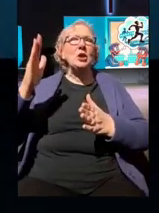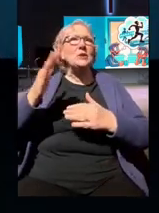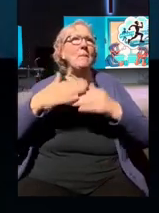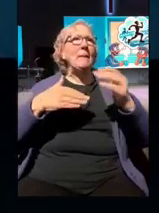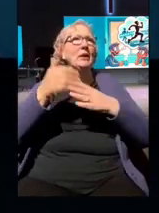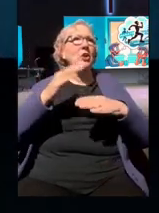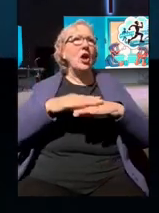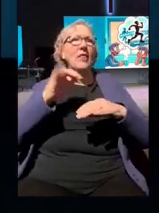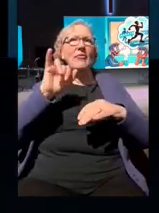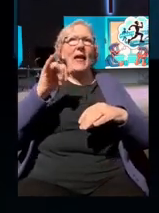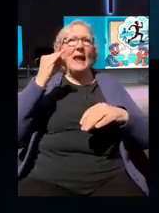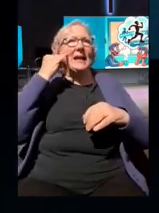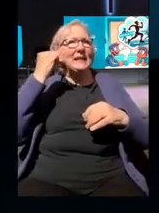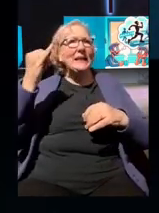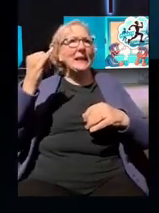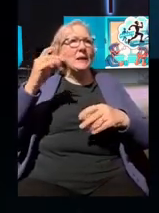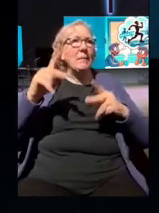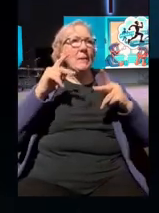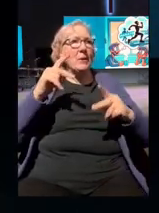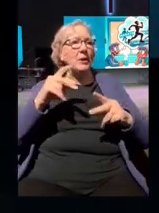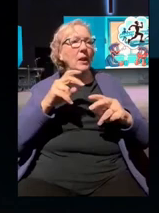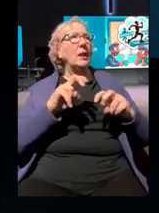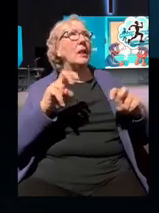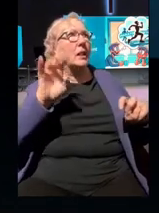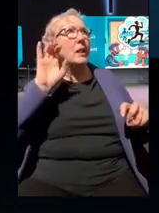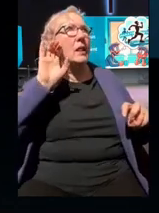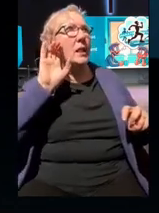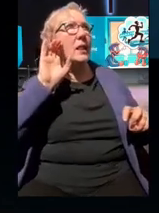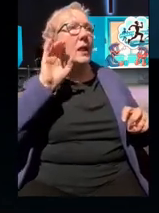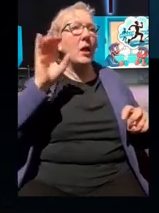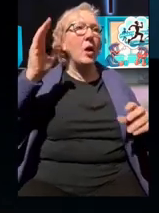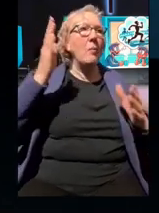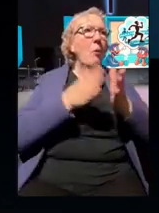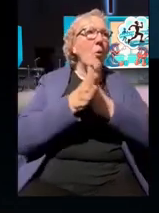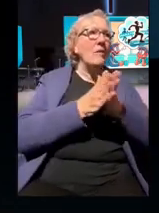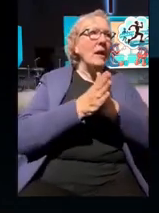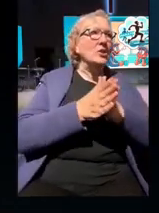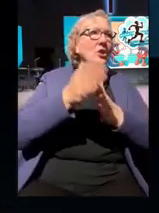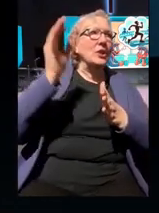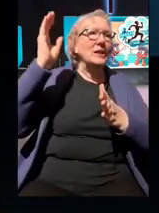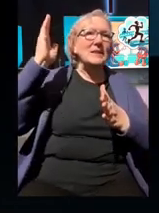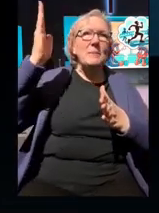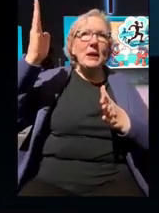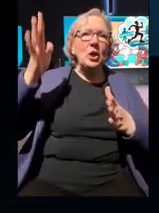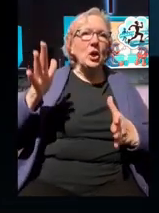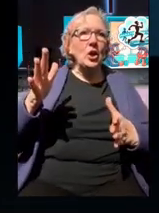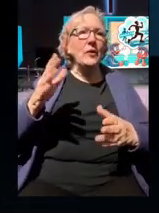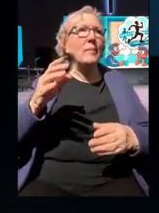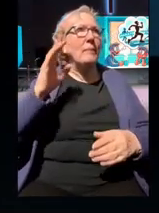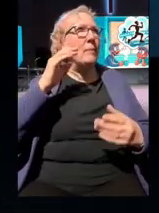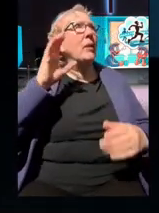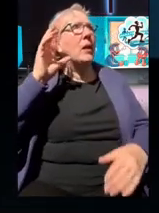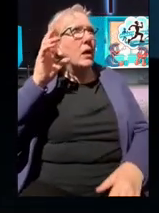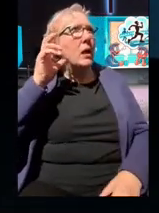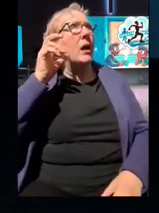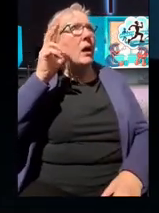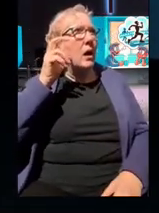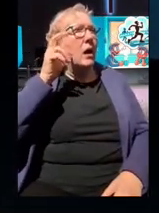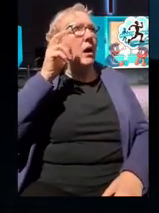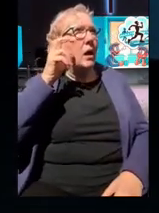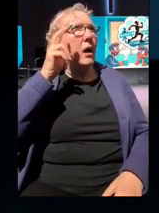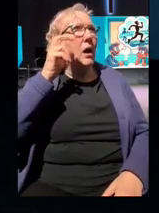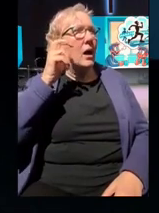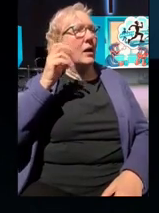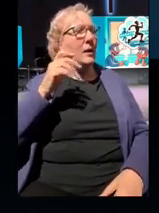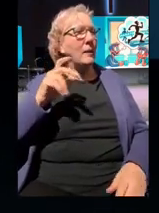will come and hear a motivational speaker speak about doing something, and people leave feeling like they've done something about